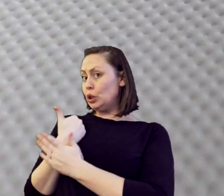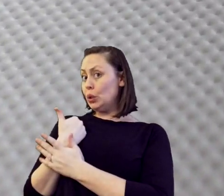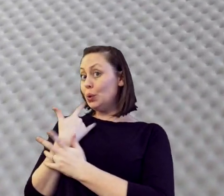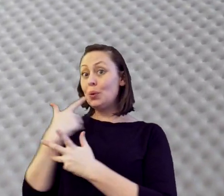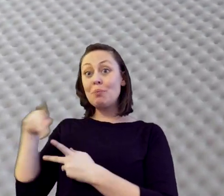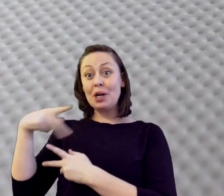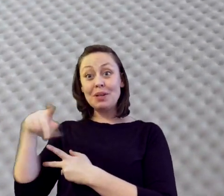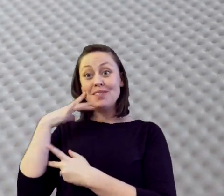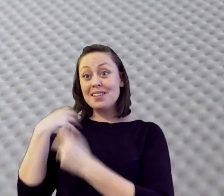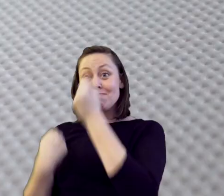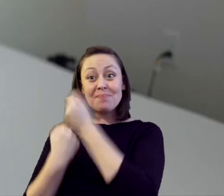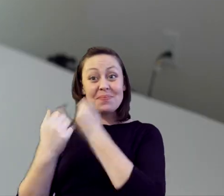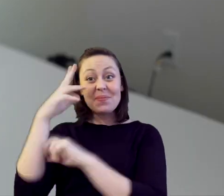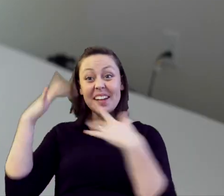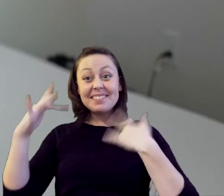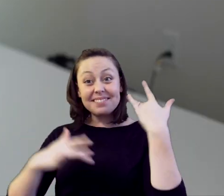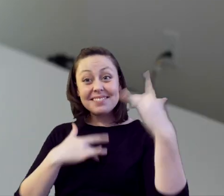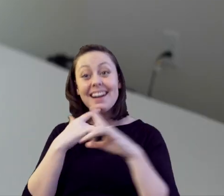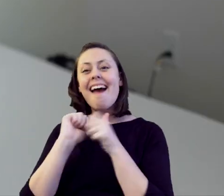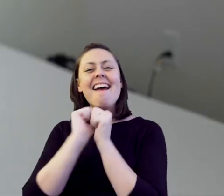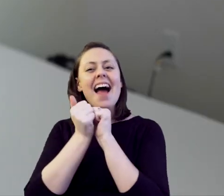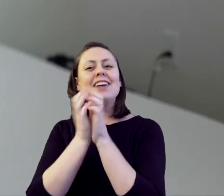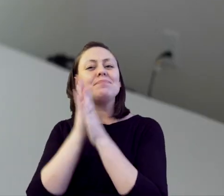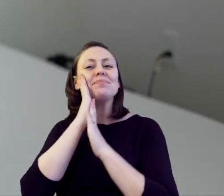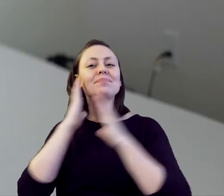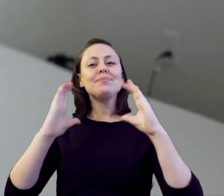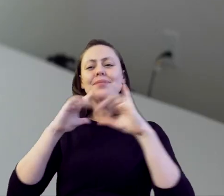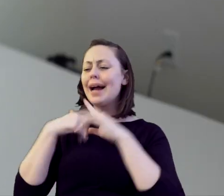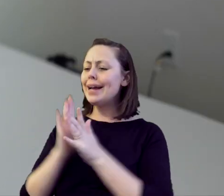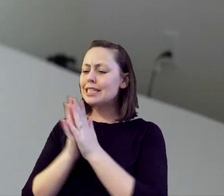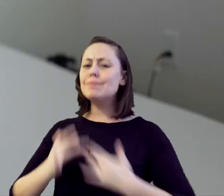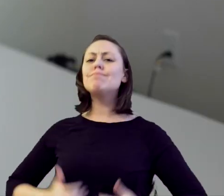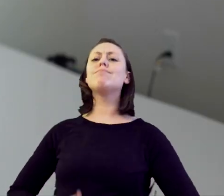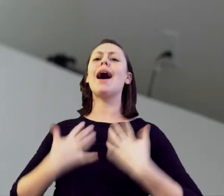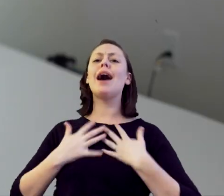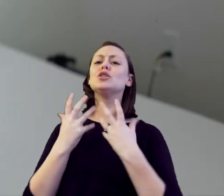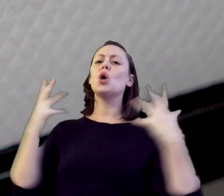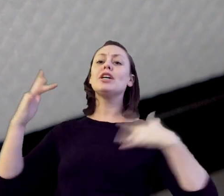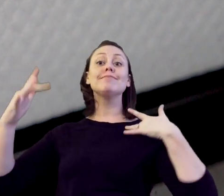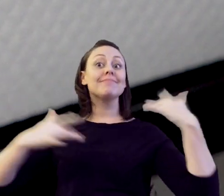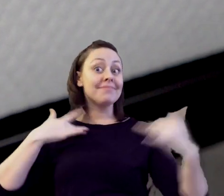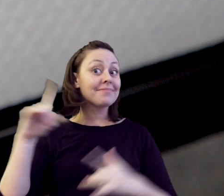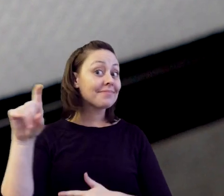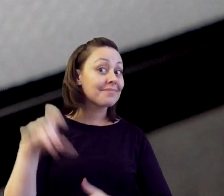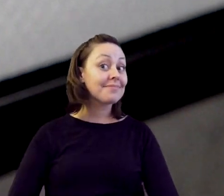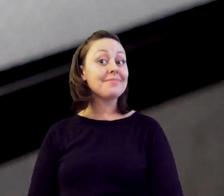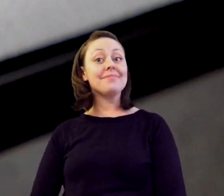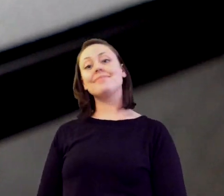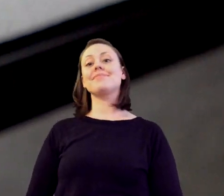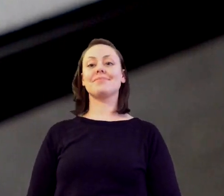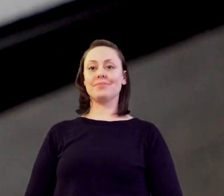mattress live up to its hype? And how can a mattress inspire so much enthusiasm?